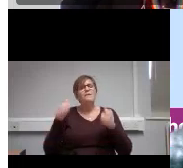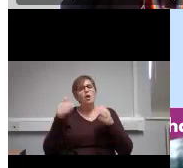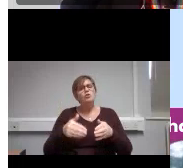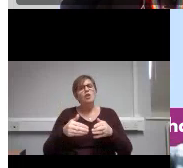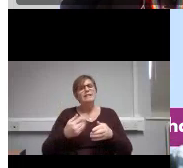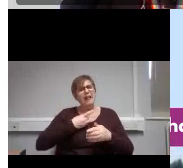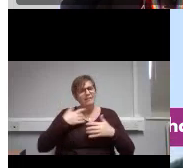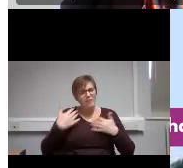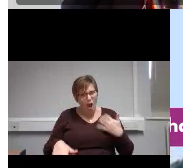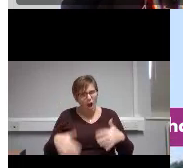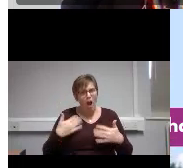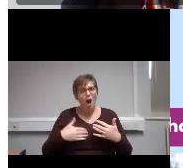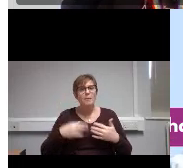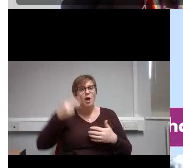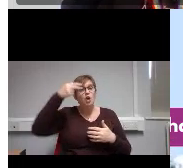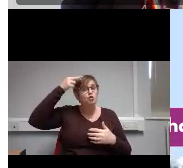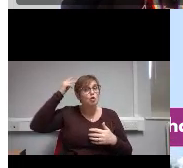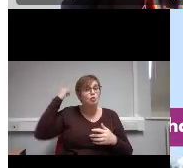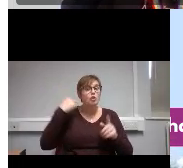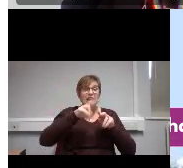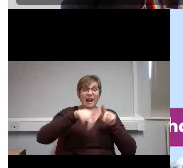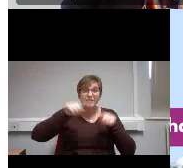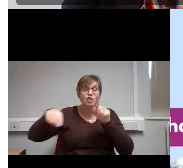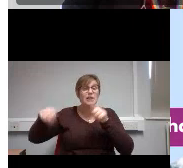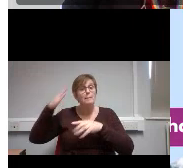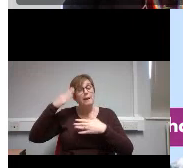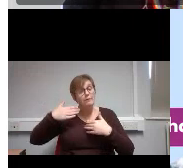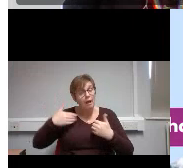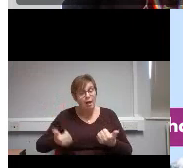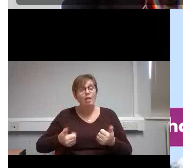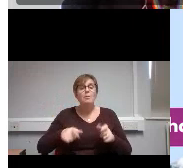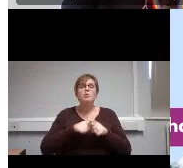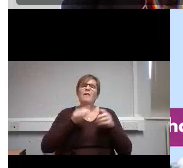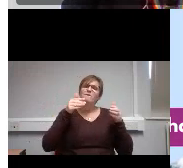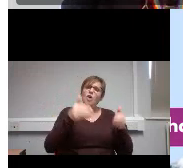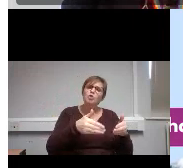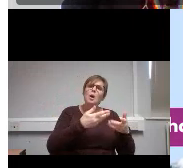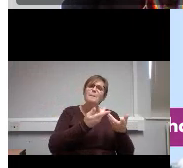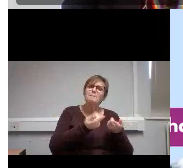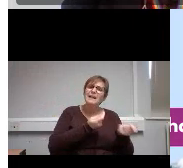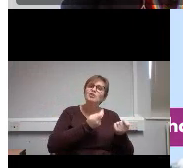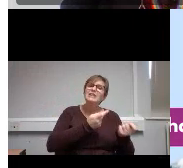on people with neurodiversity and their mental health, and focusing on managing